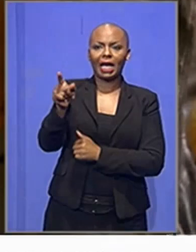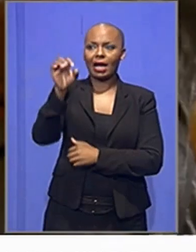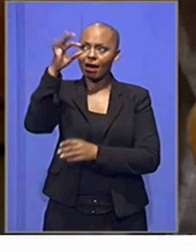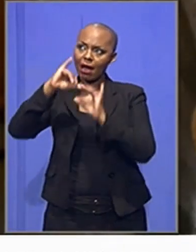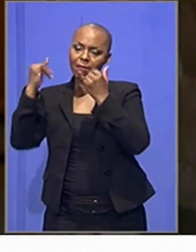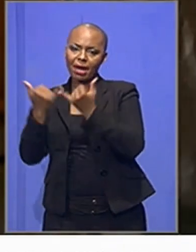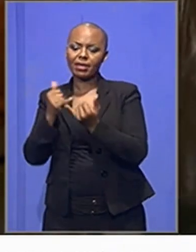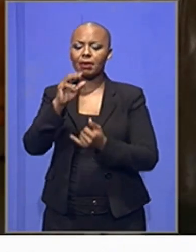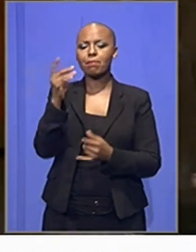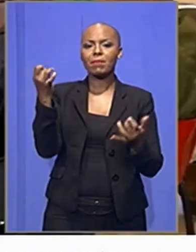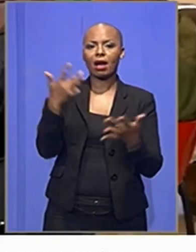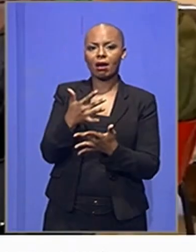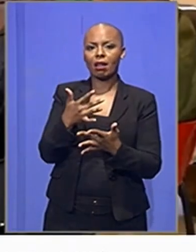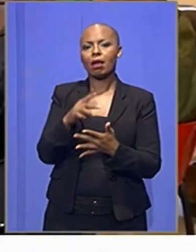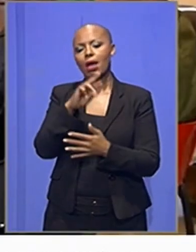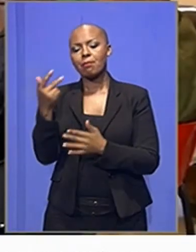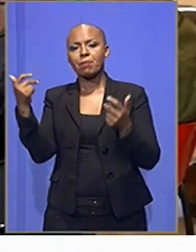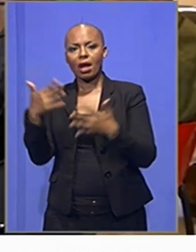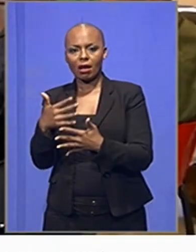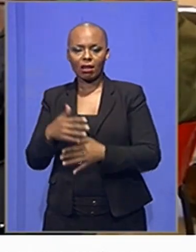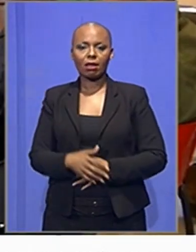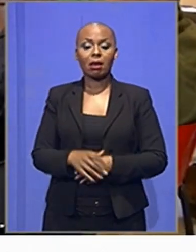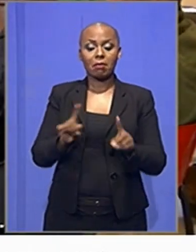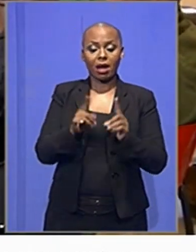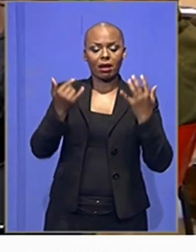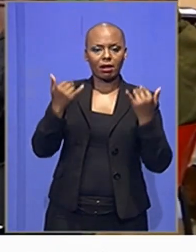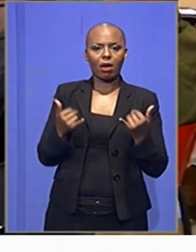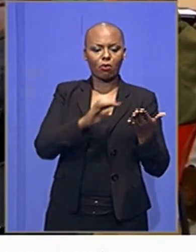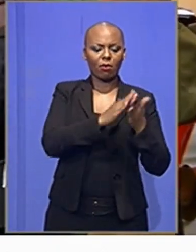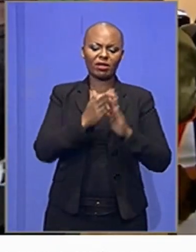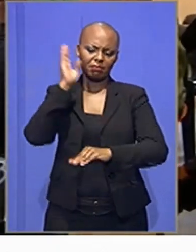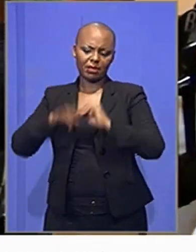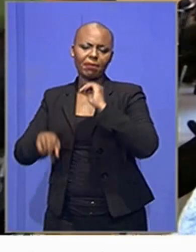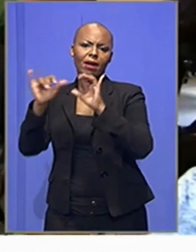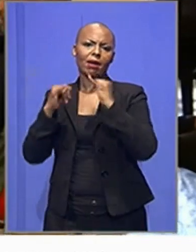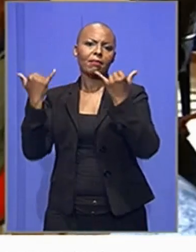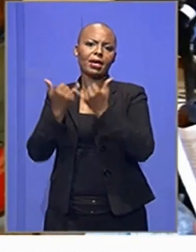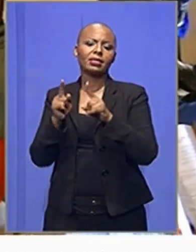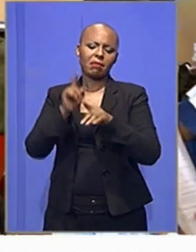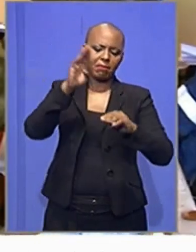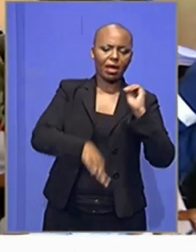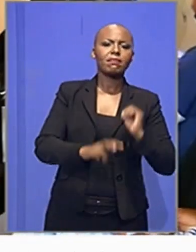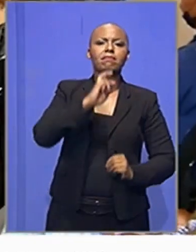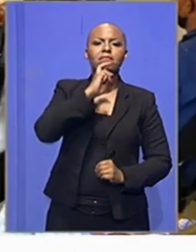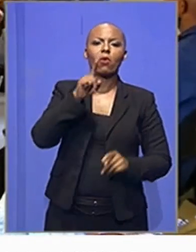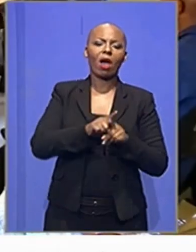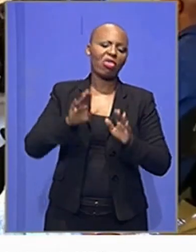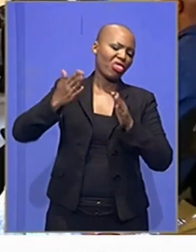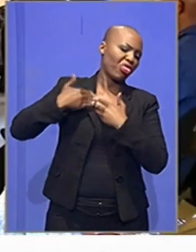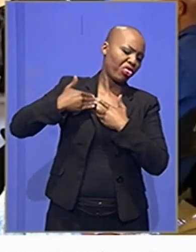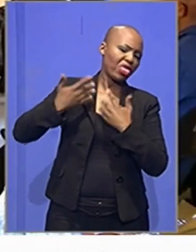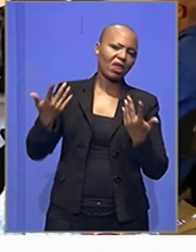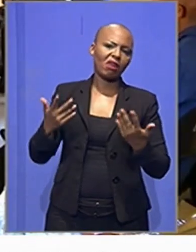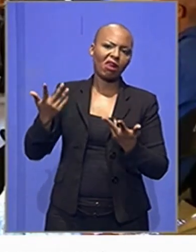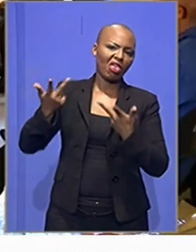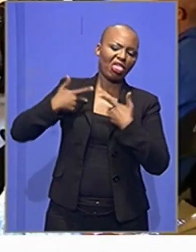bitswago Miracle Upon Miracle. Ga bjalo badudi ba latofatšwa khamphani ye le bogoši ka go ba phaela ka thoko. Be re